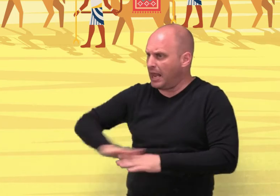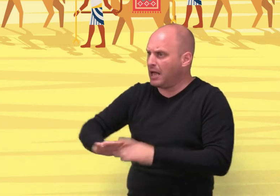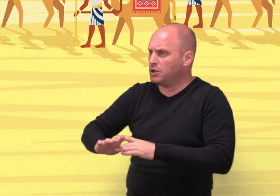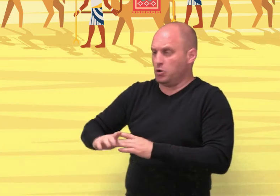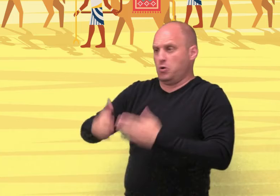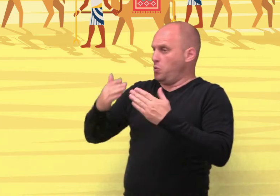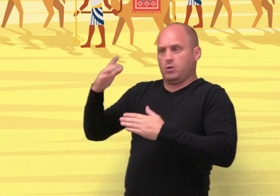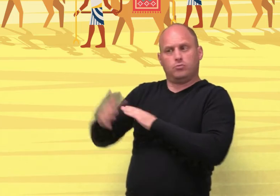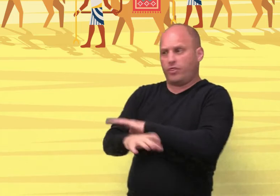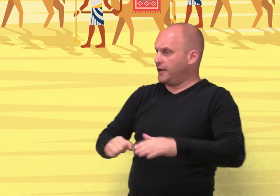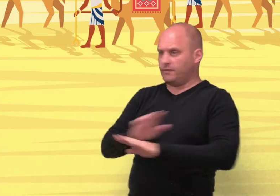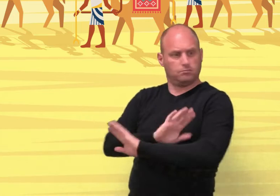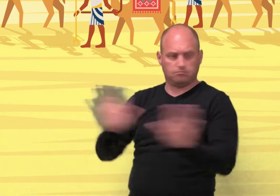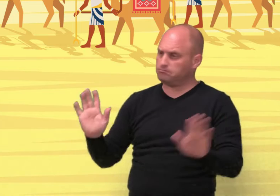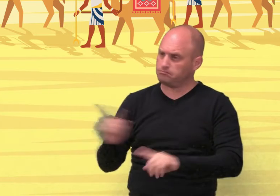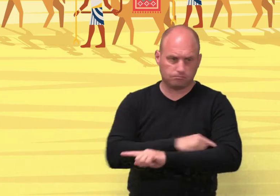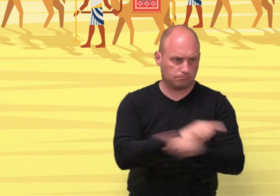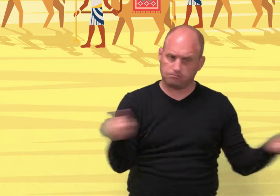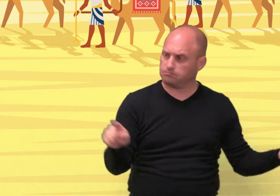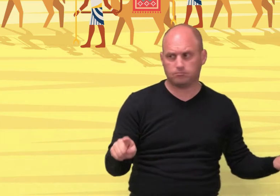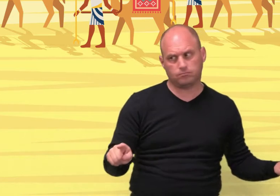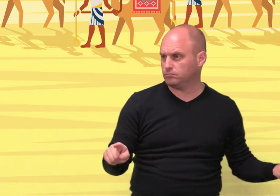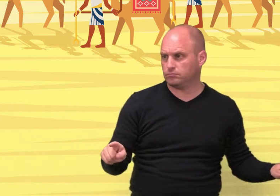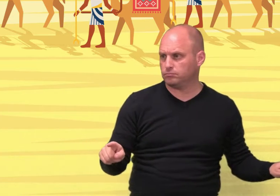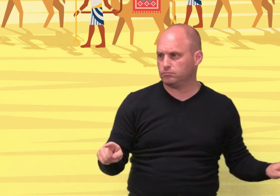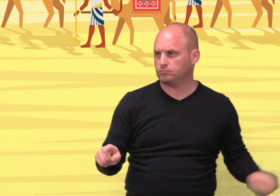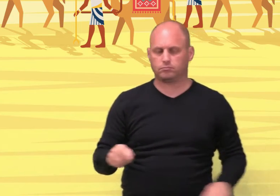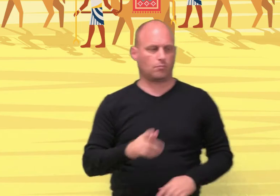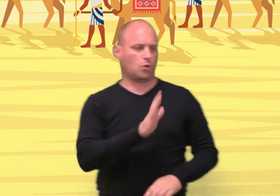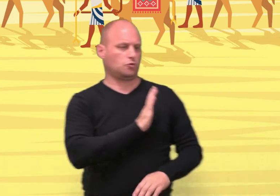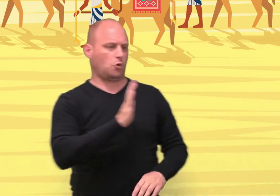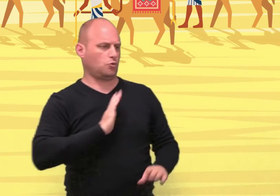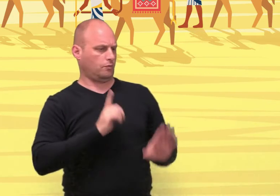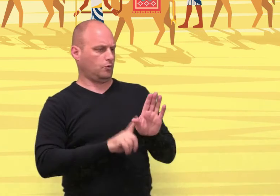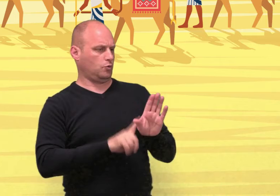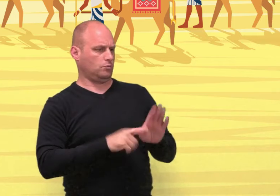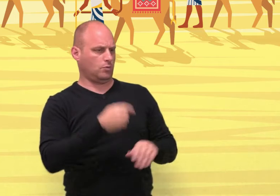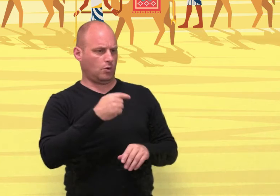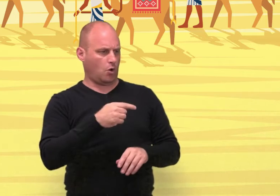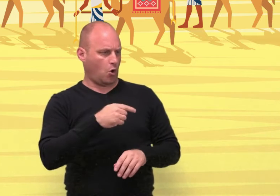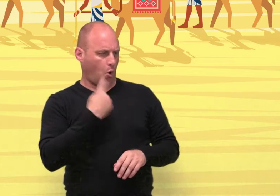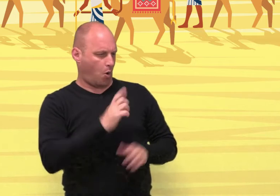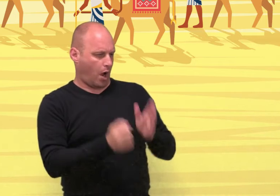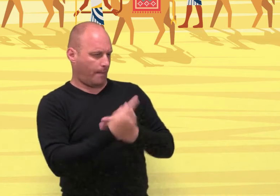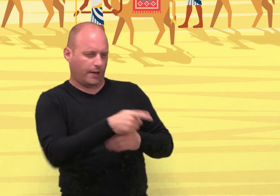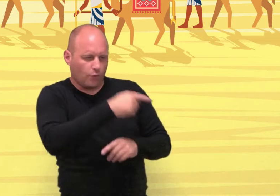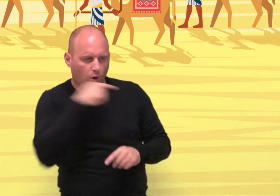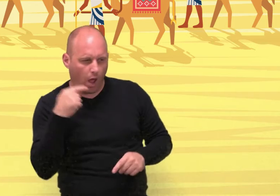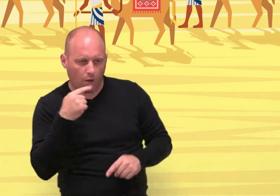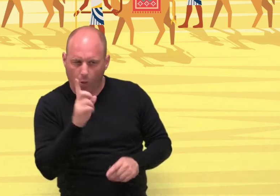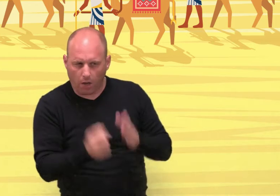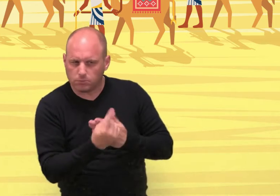thieves." They, Yusuf's soldiers, said, "What then be the penalty of him, if you are liars?"